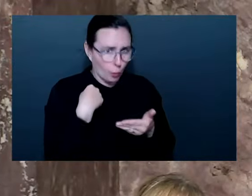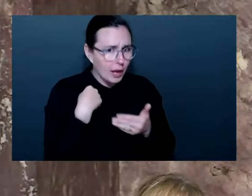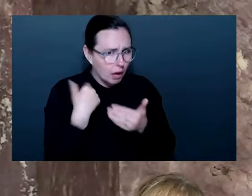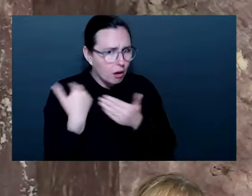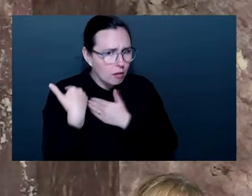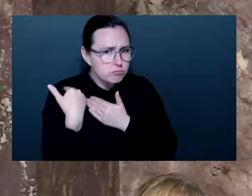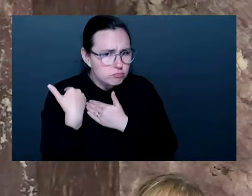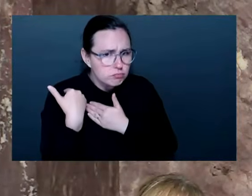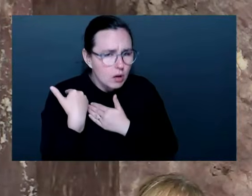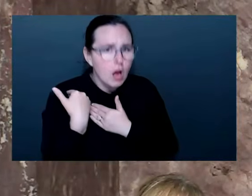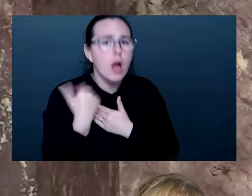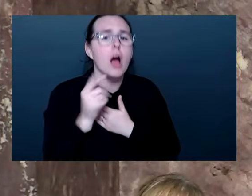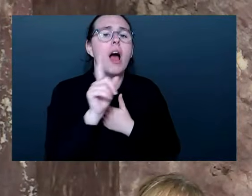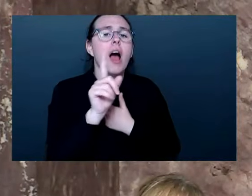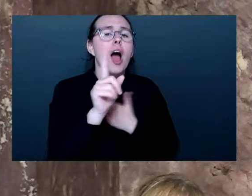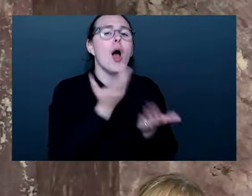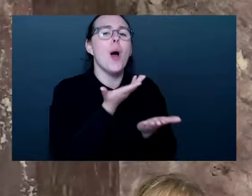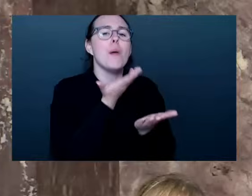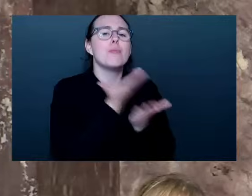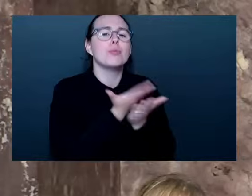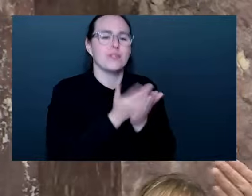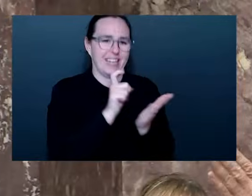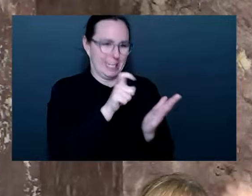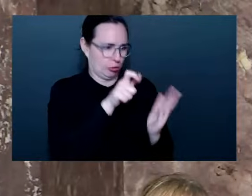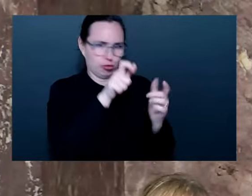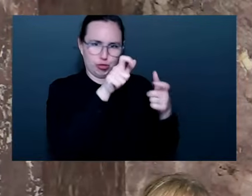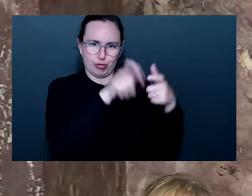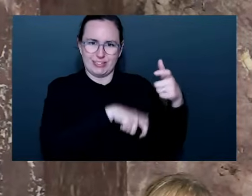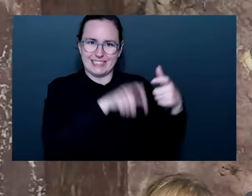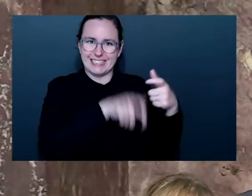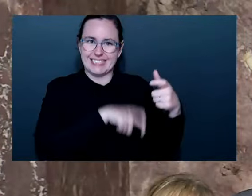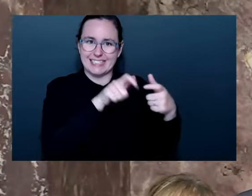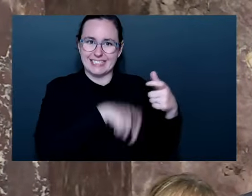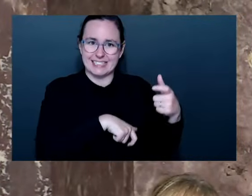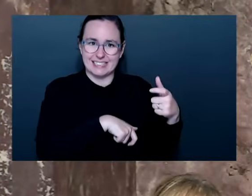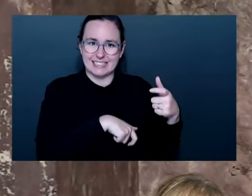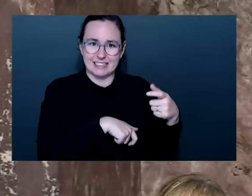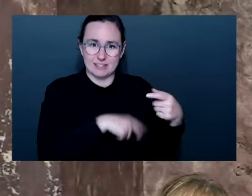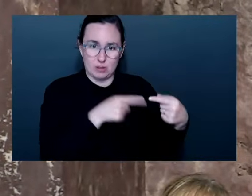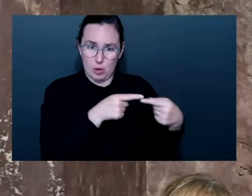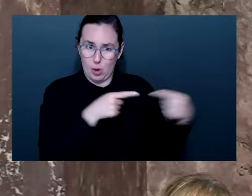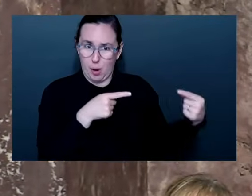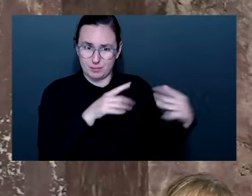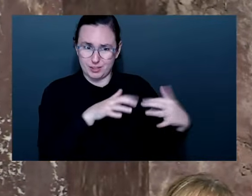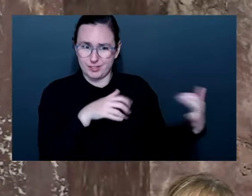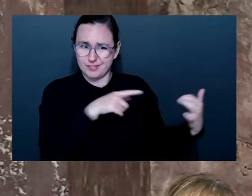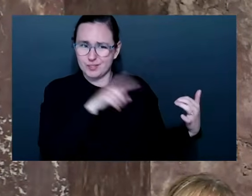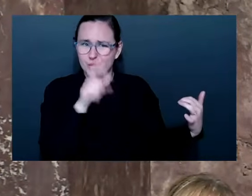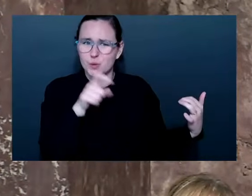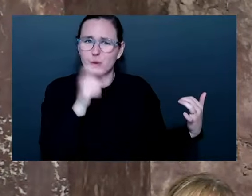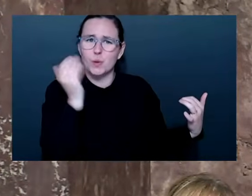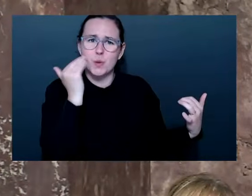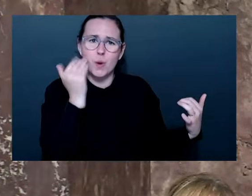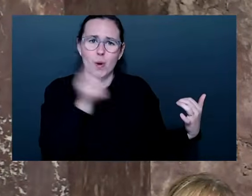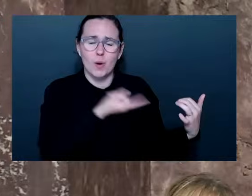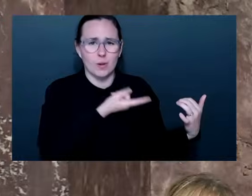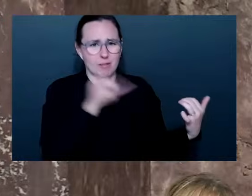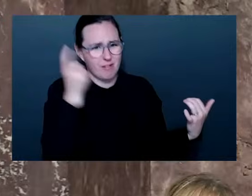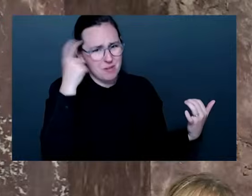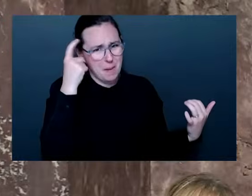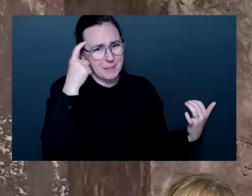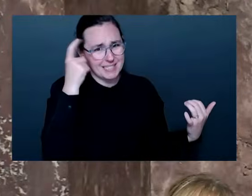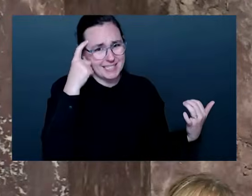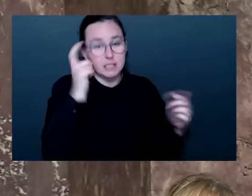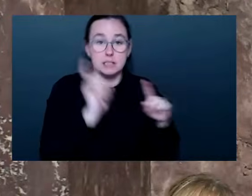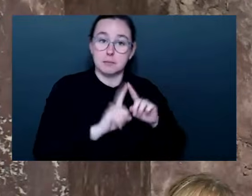opposition would expect that to take place. As I've said to the member, I'm more than happy to look at it, to see what we can do, but we